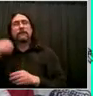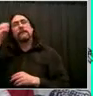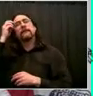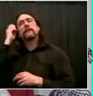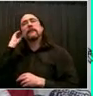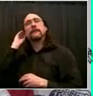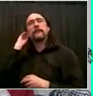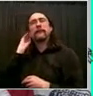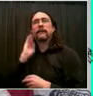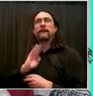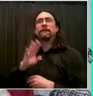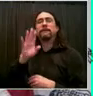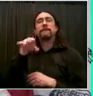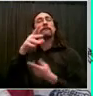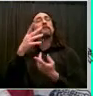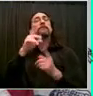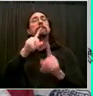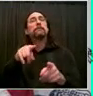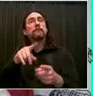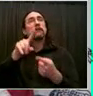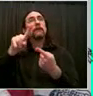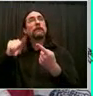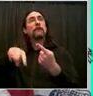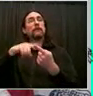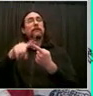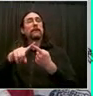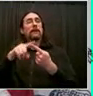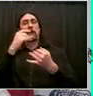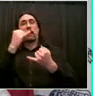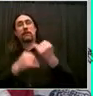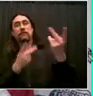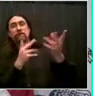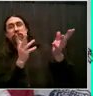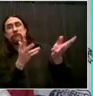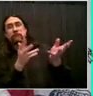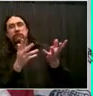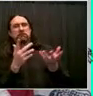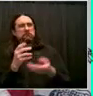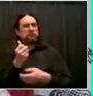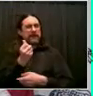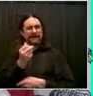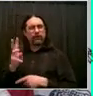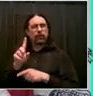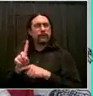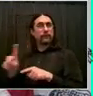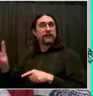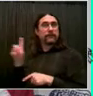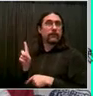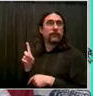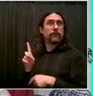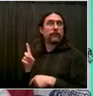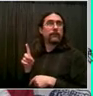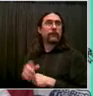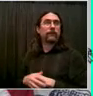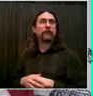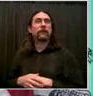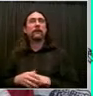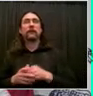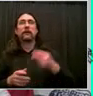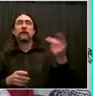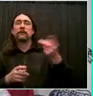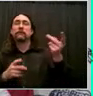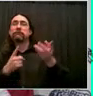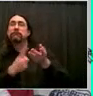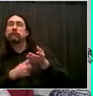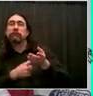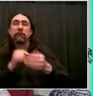specifically some element of the vaccination effort. And look, as I've said, our teams, no matter what's going on in Albany, our